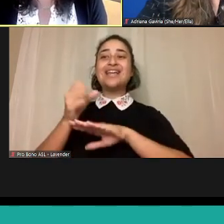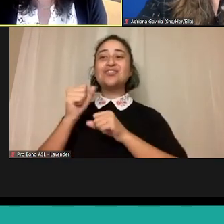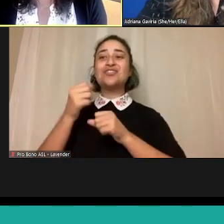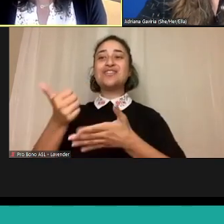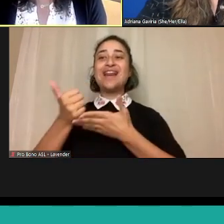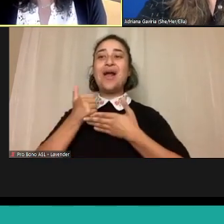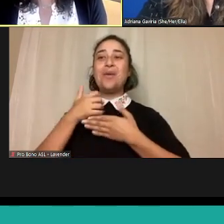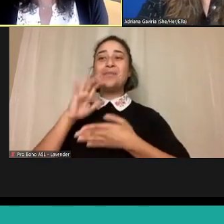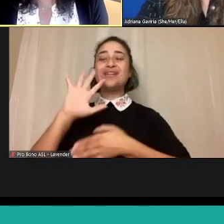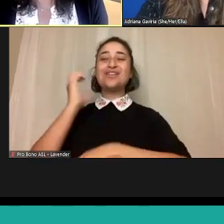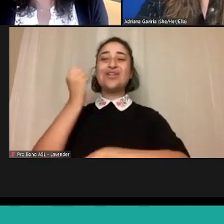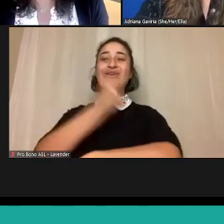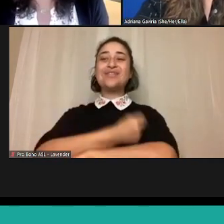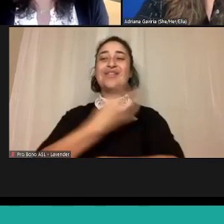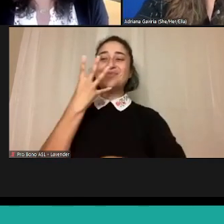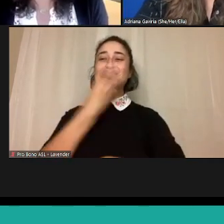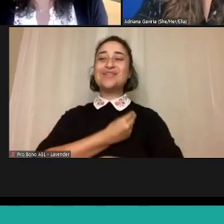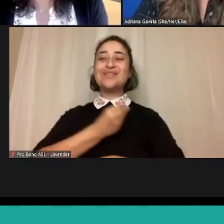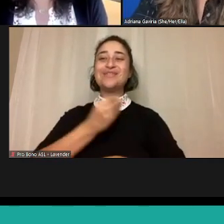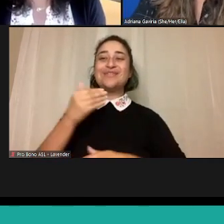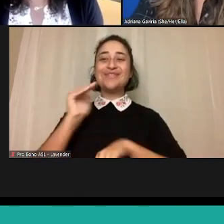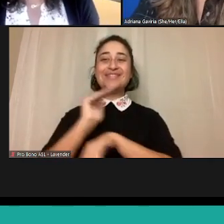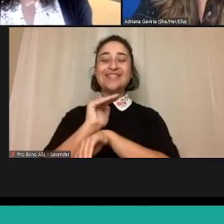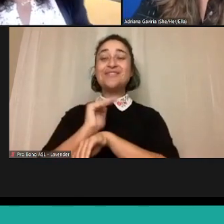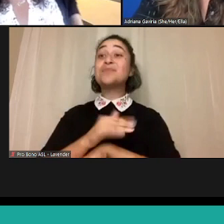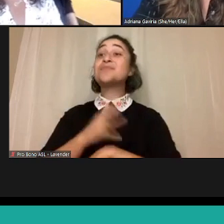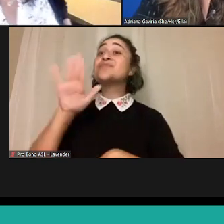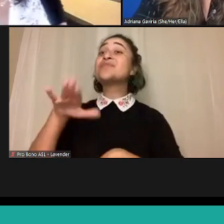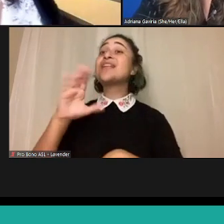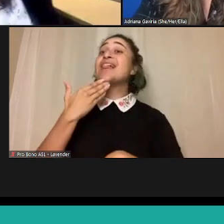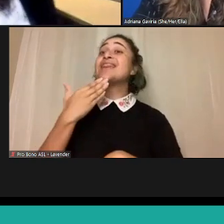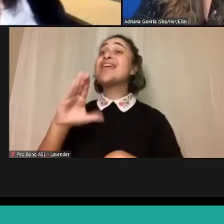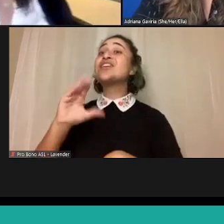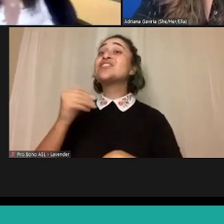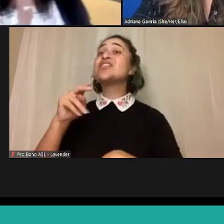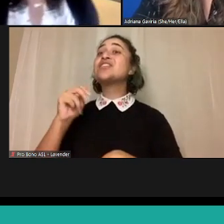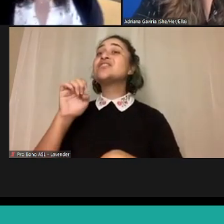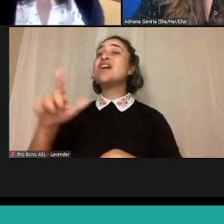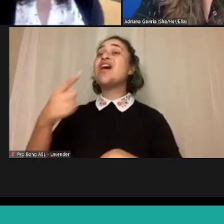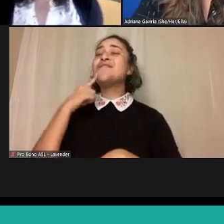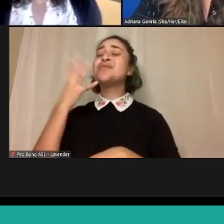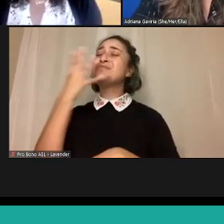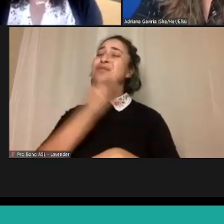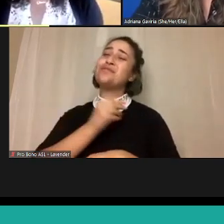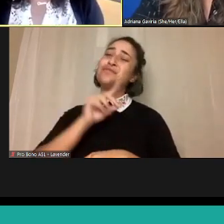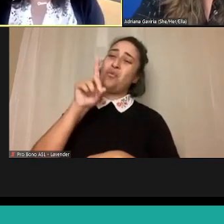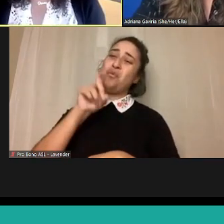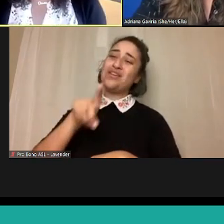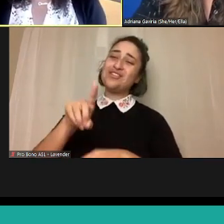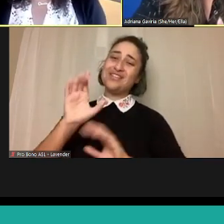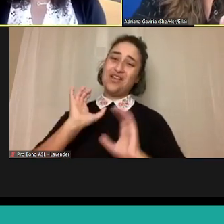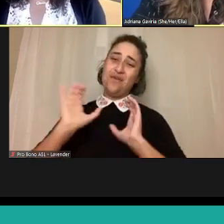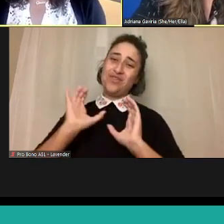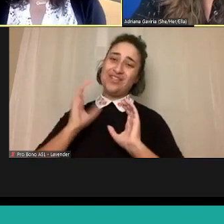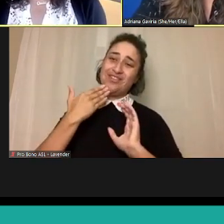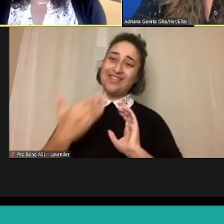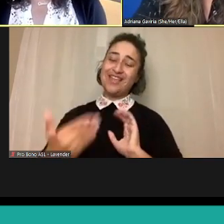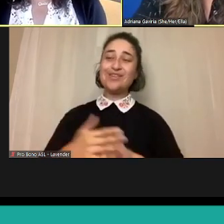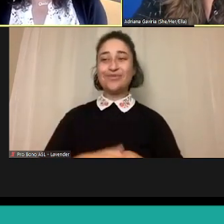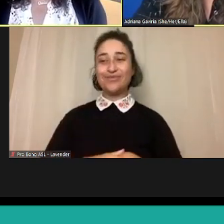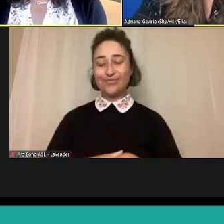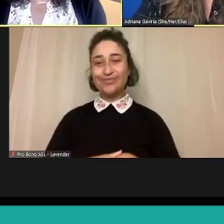this beautiful evening. And thank you, Chantal, for beautiful questions, beautiful conversation. Thank you. Thank you.